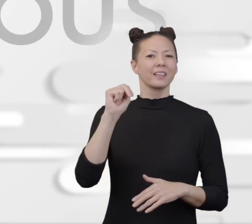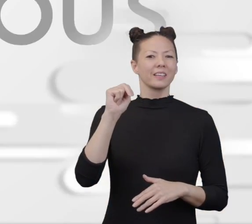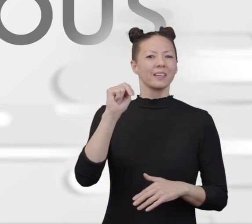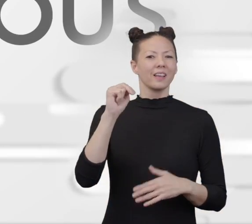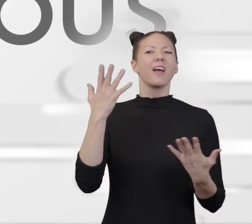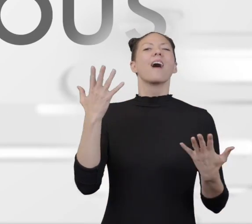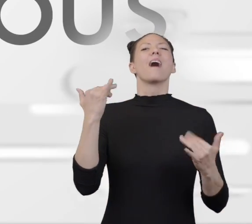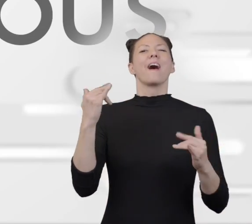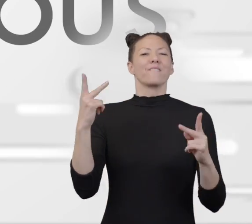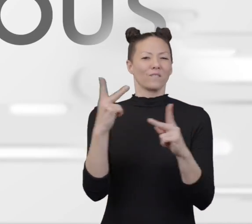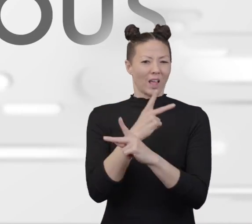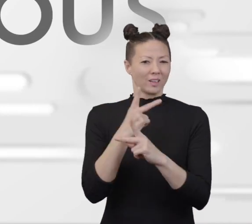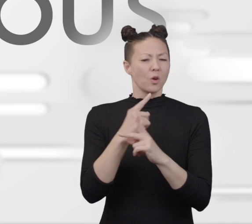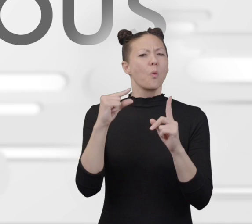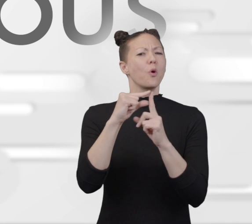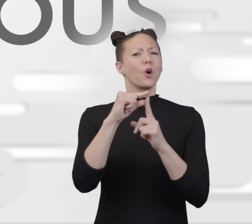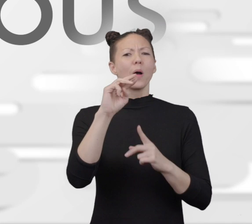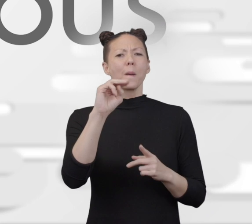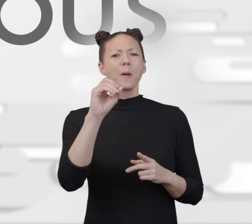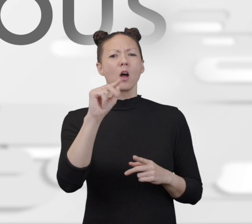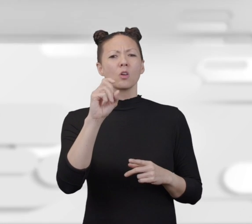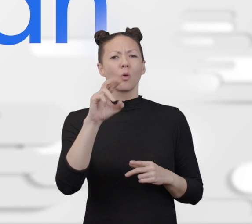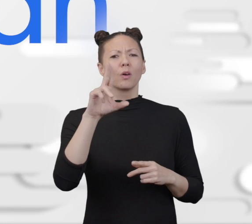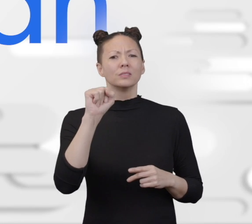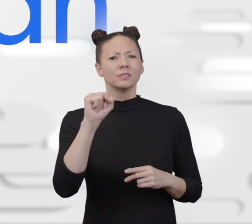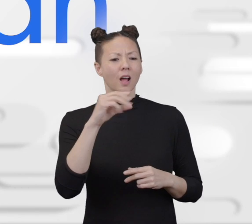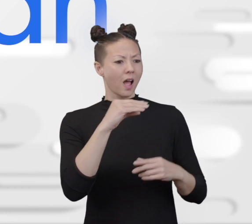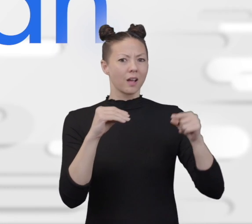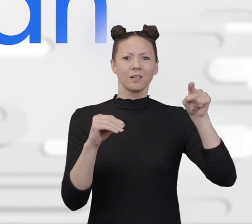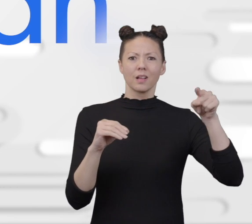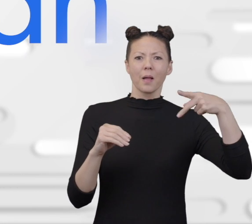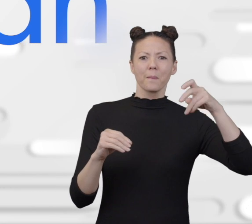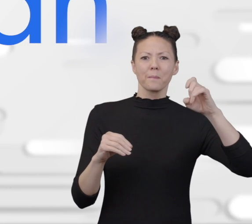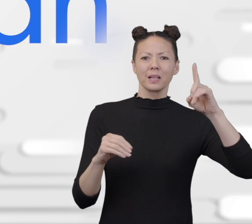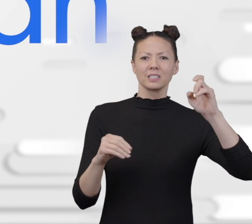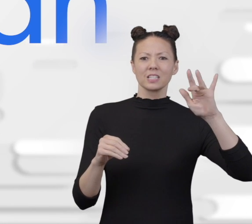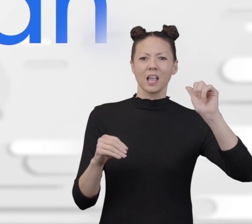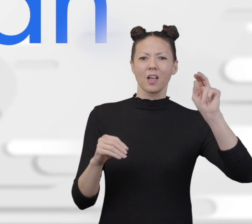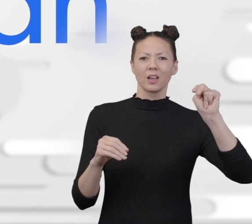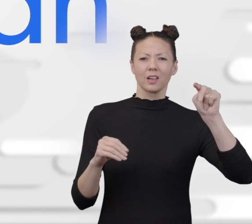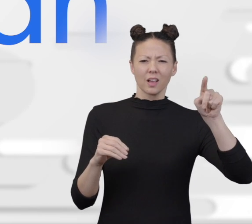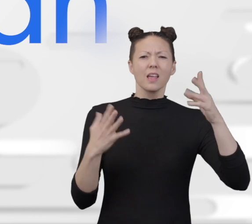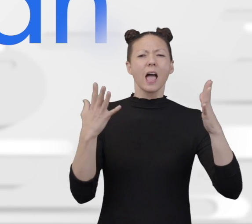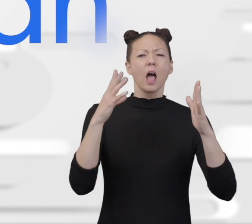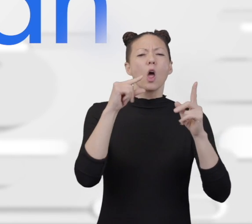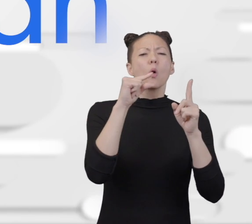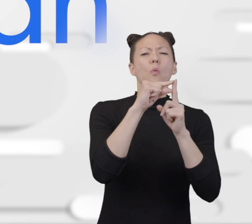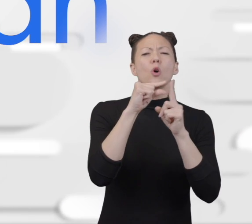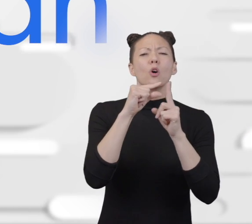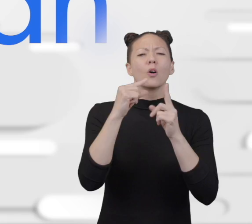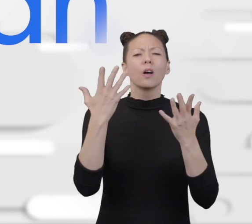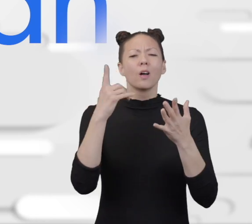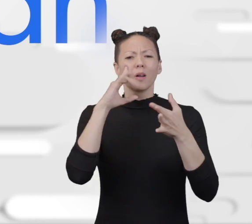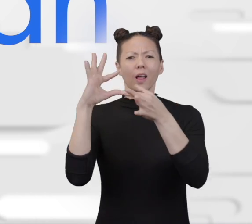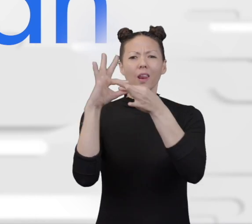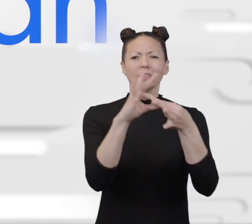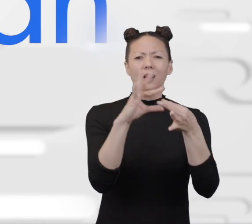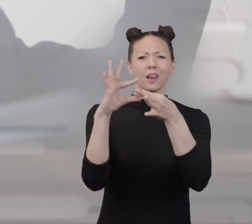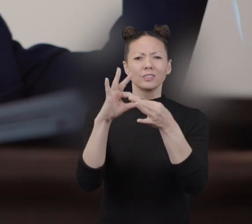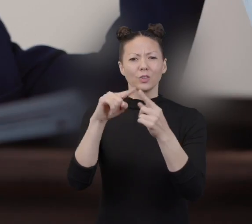When we tried to figure out the words monotonous and pedestrian, we looked for clues in the sentences to help